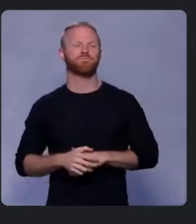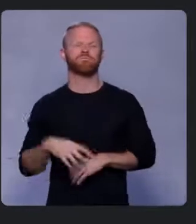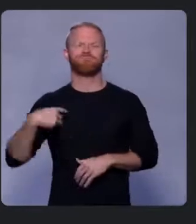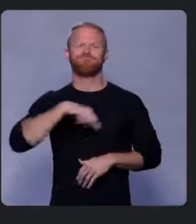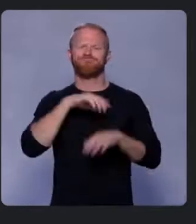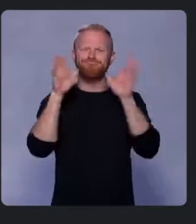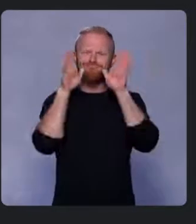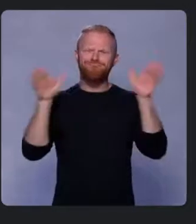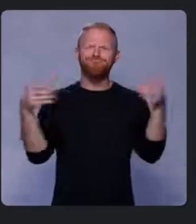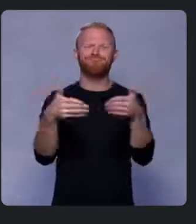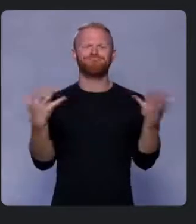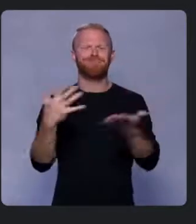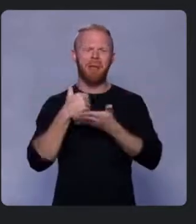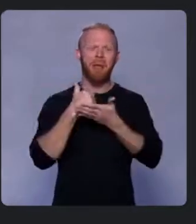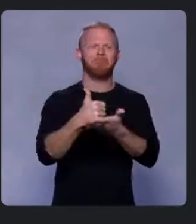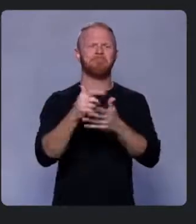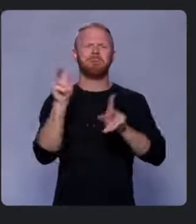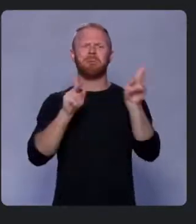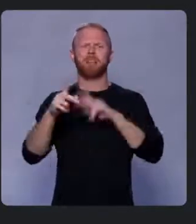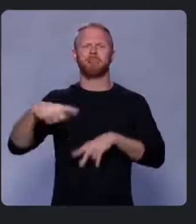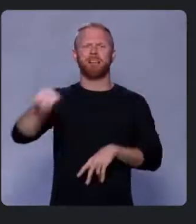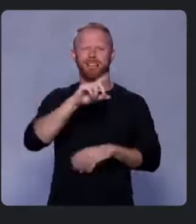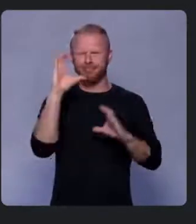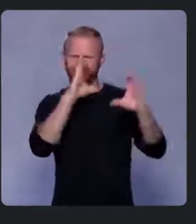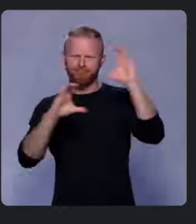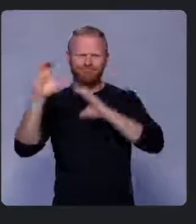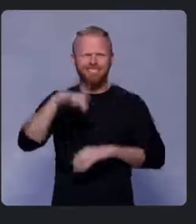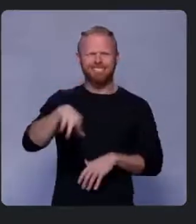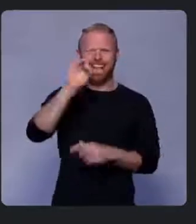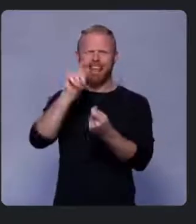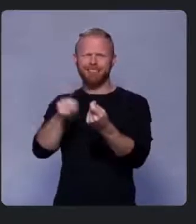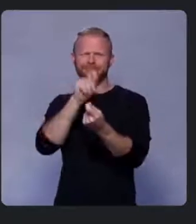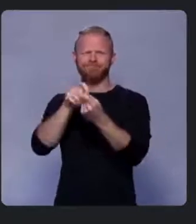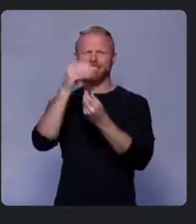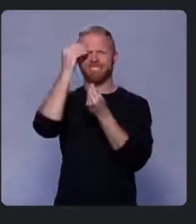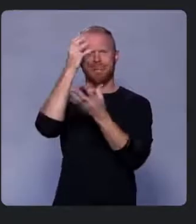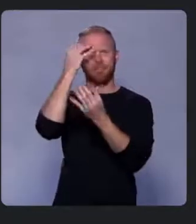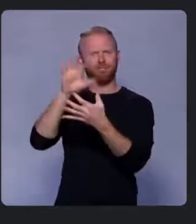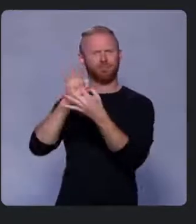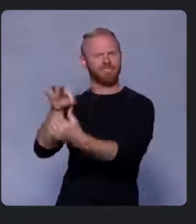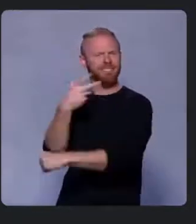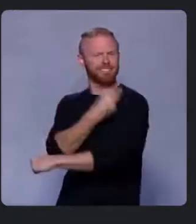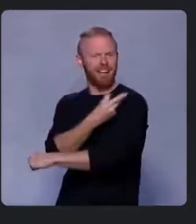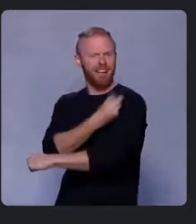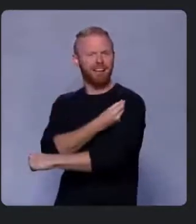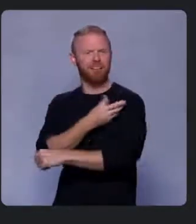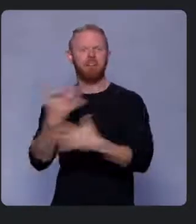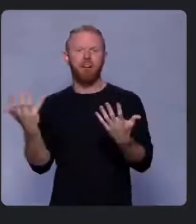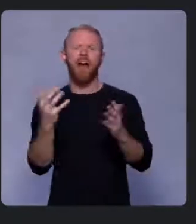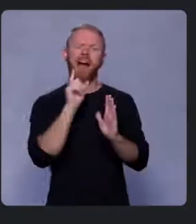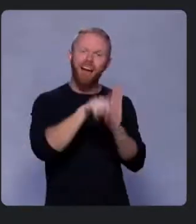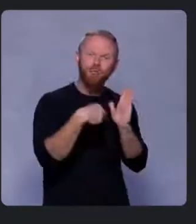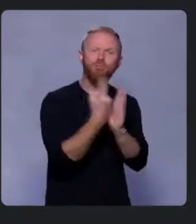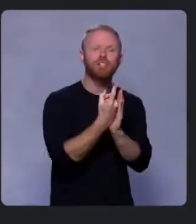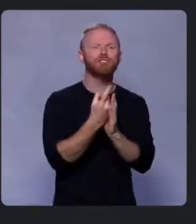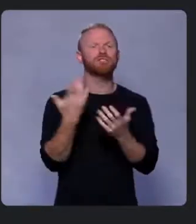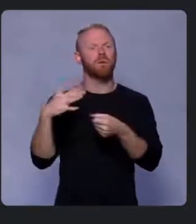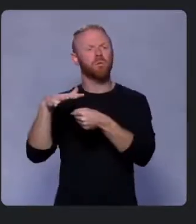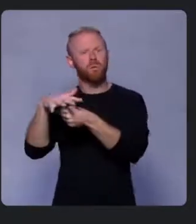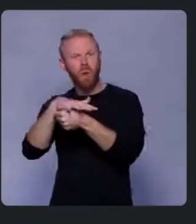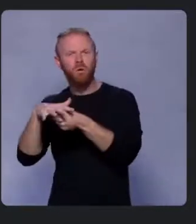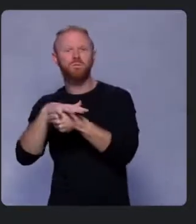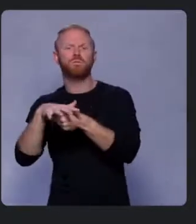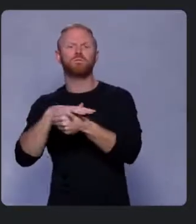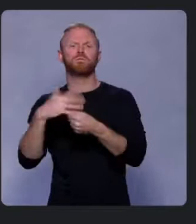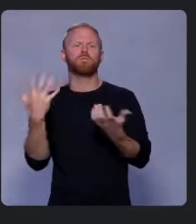We're also focused on helping people find accurate information about vaccines, including the hours and locations for vaccine